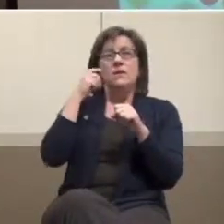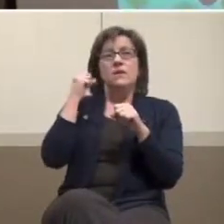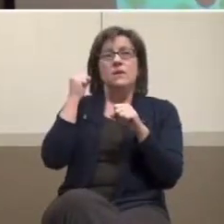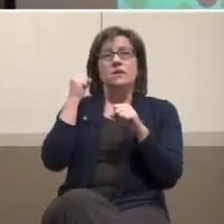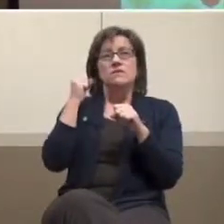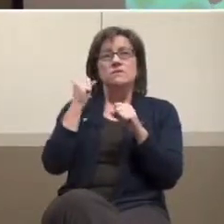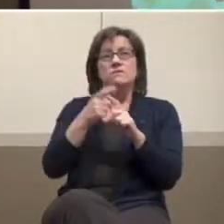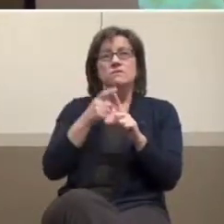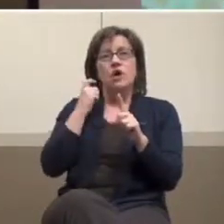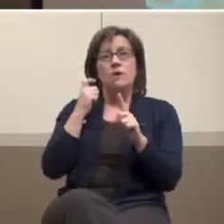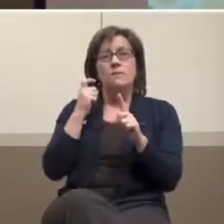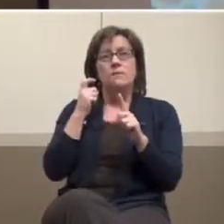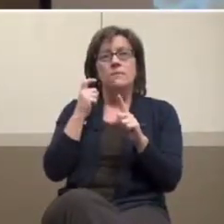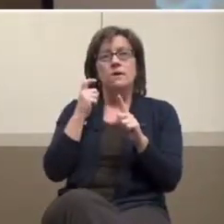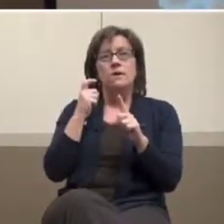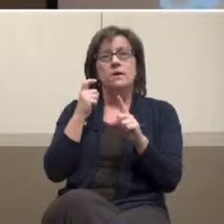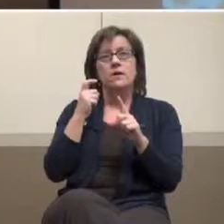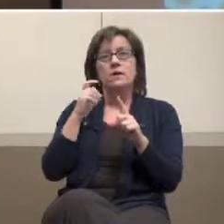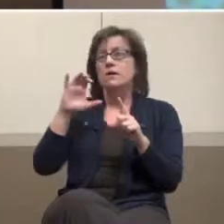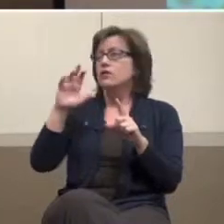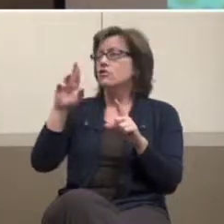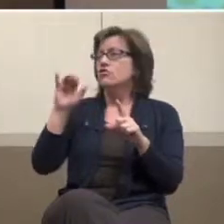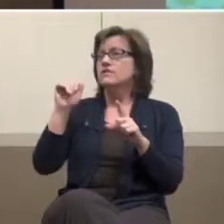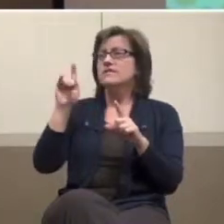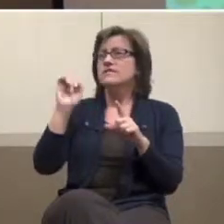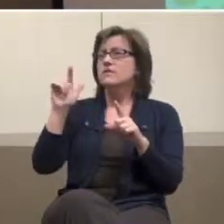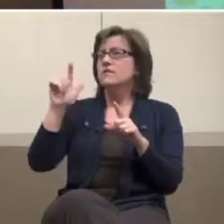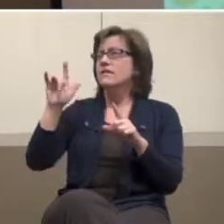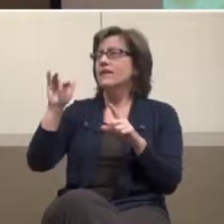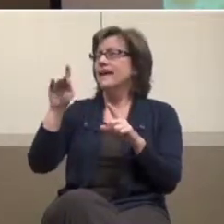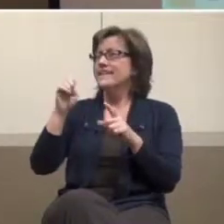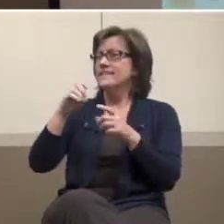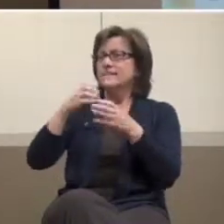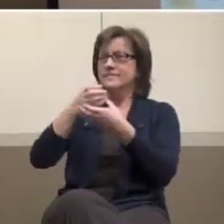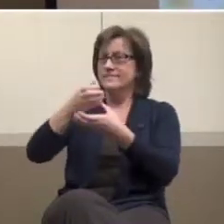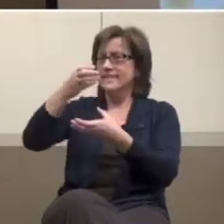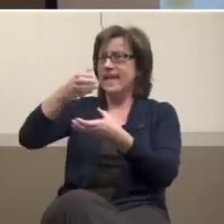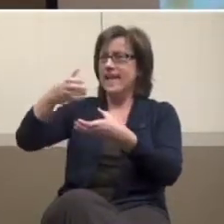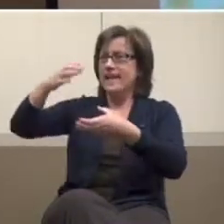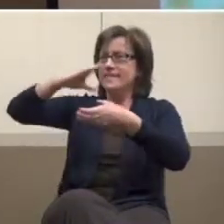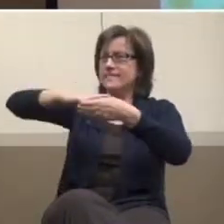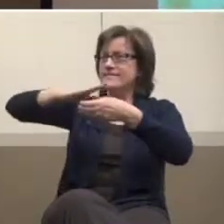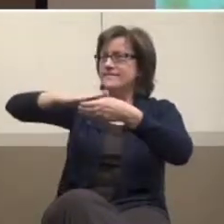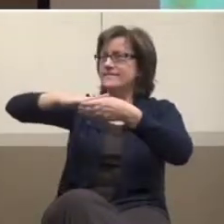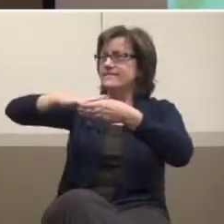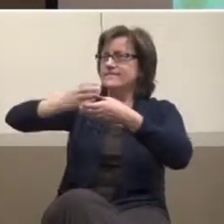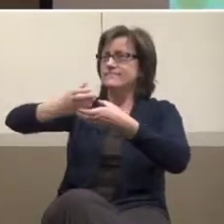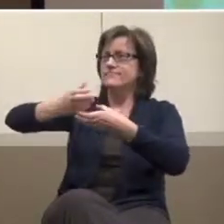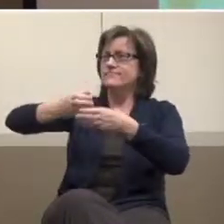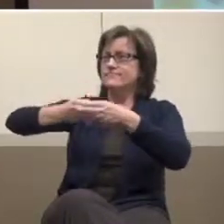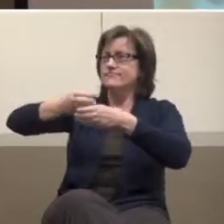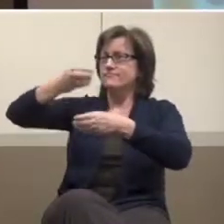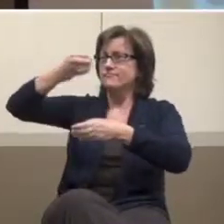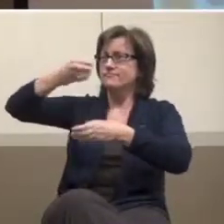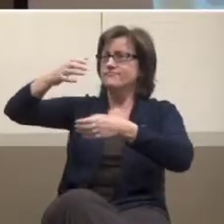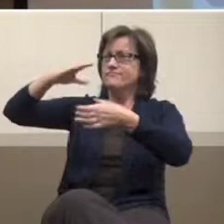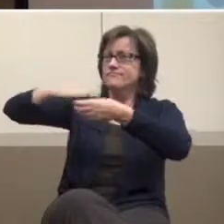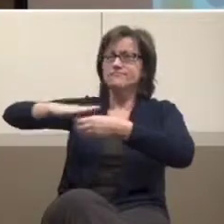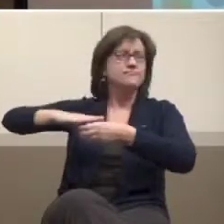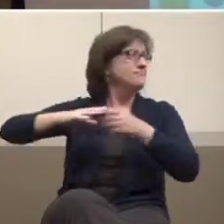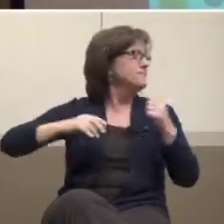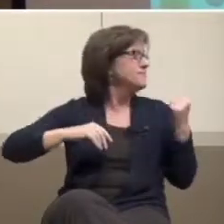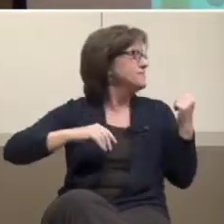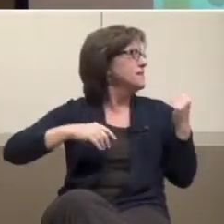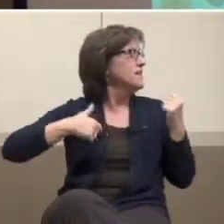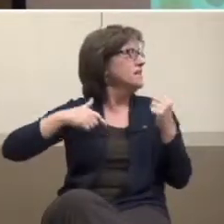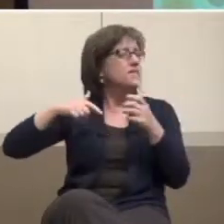from Crystal Light or something. I think those little things, and I covered it. And they had just these little sticks, and I would keep